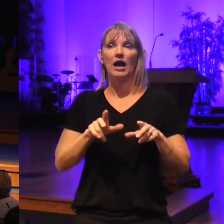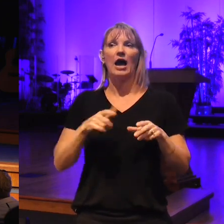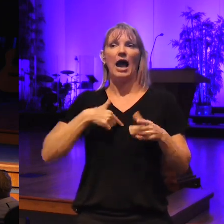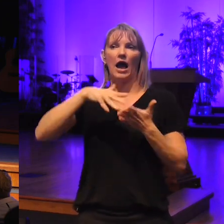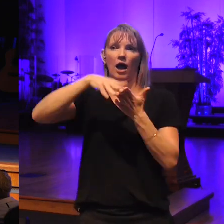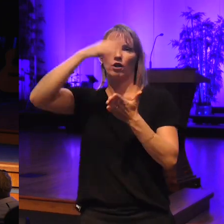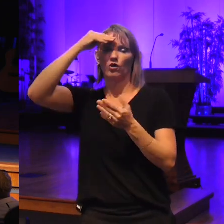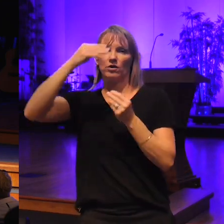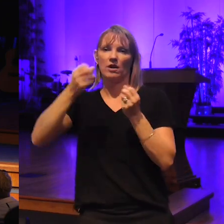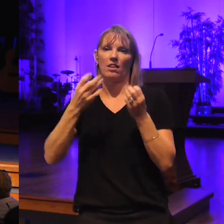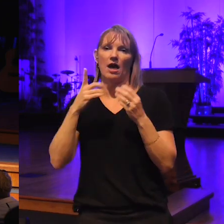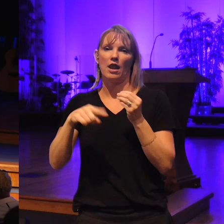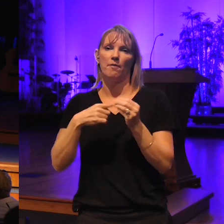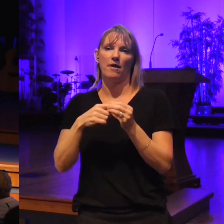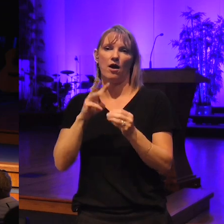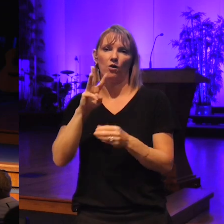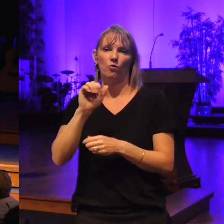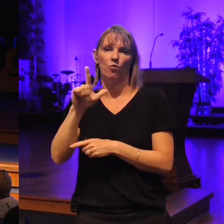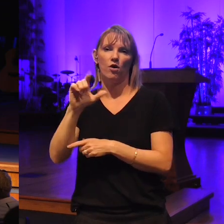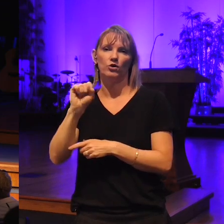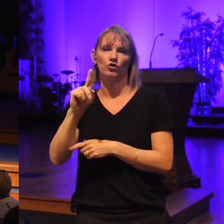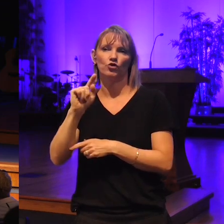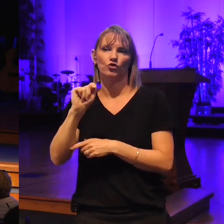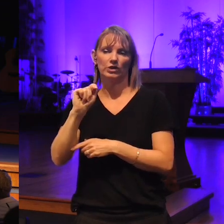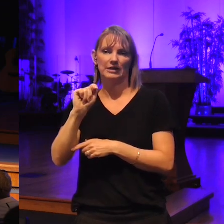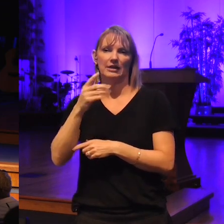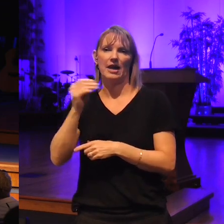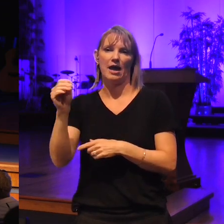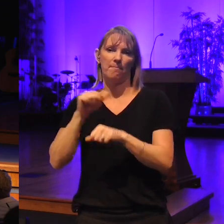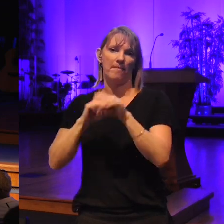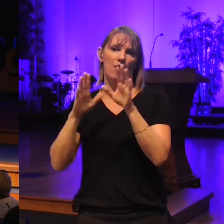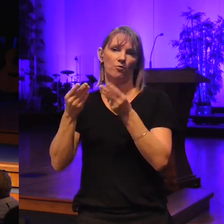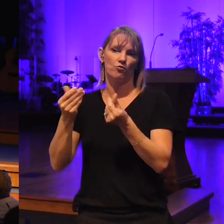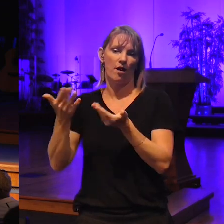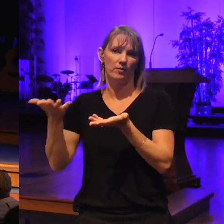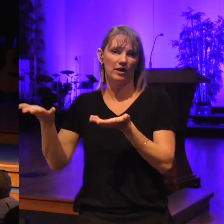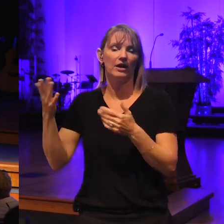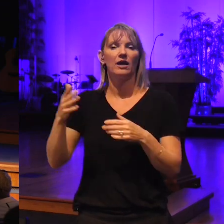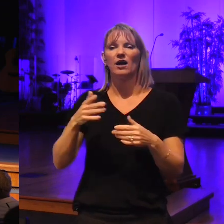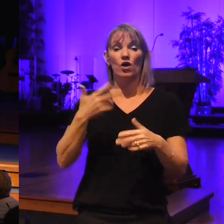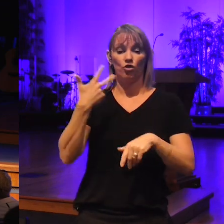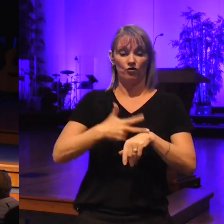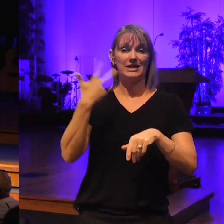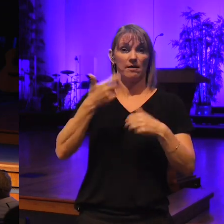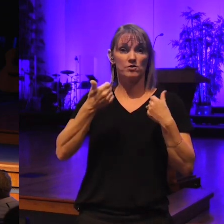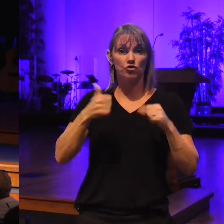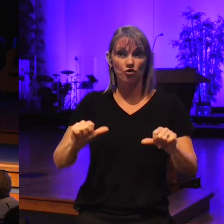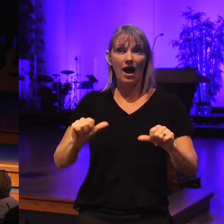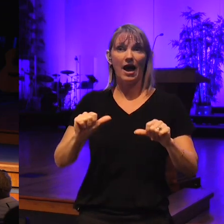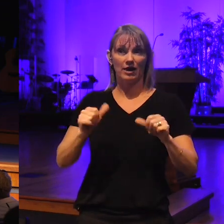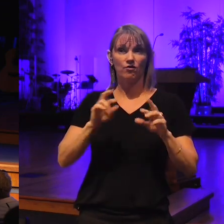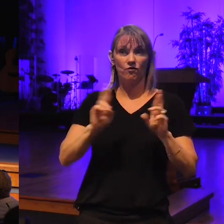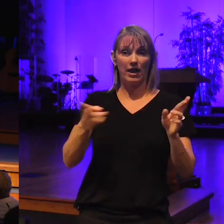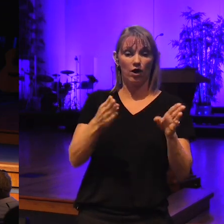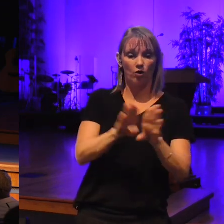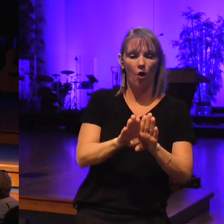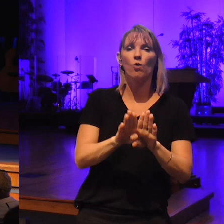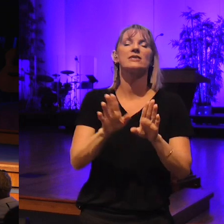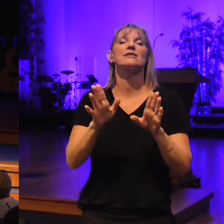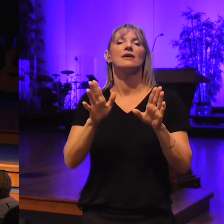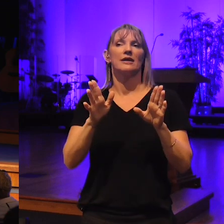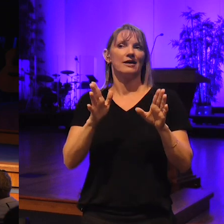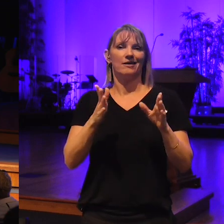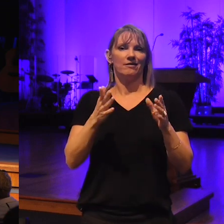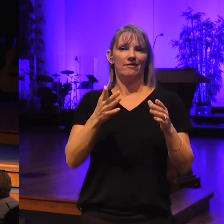Street and mountain property. But they would say no. And so it was very discouraging. You